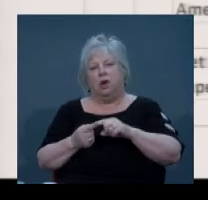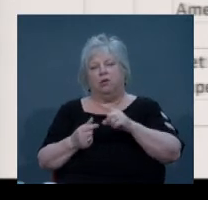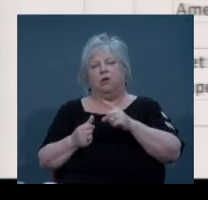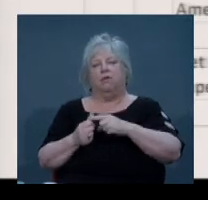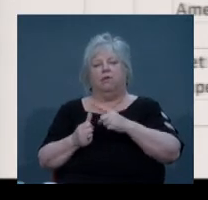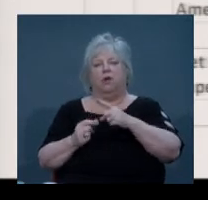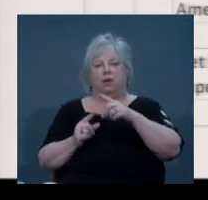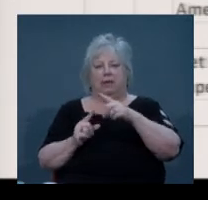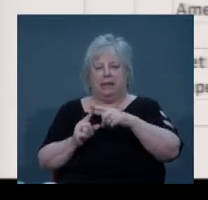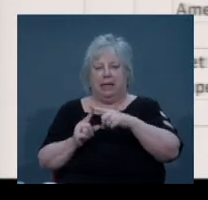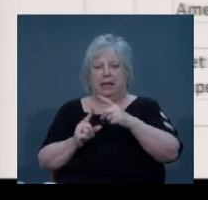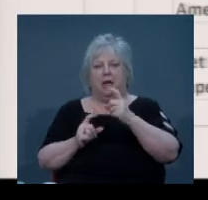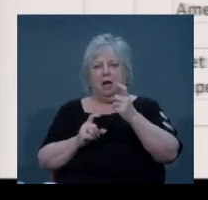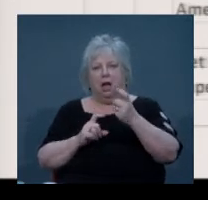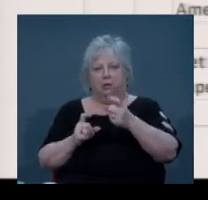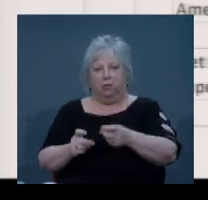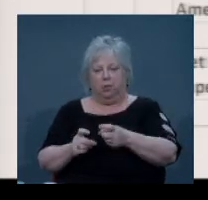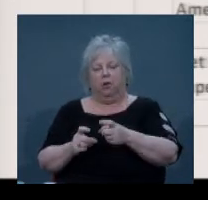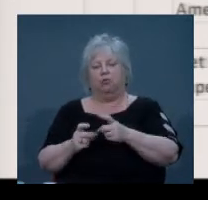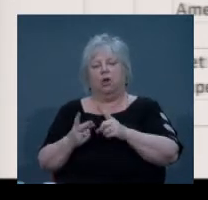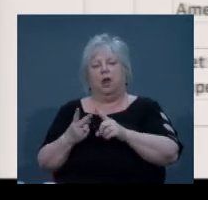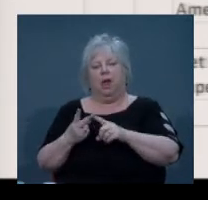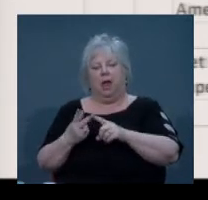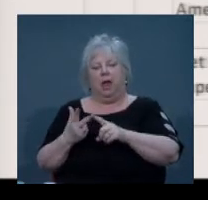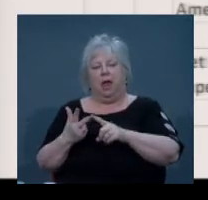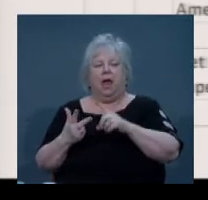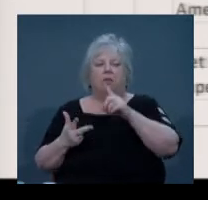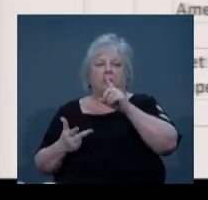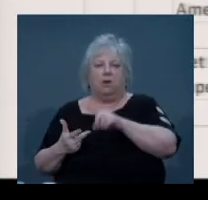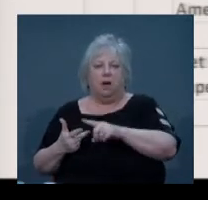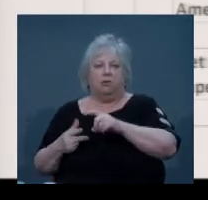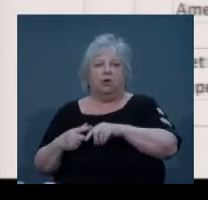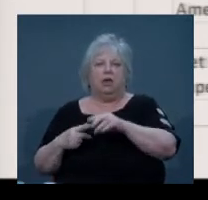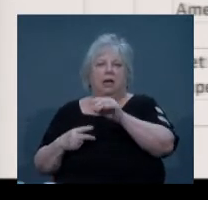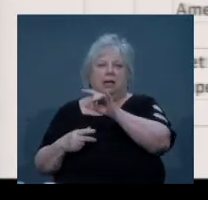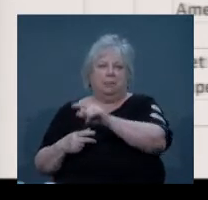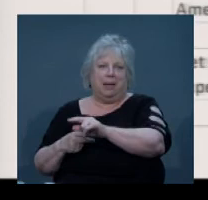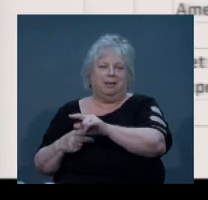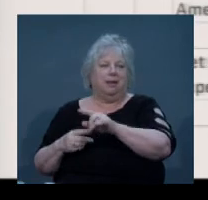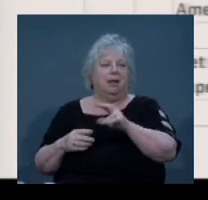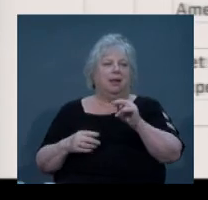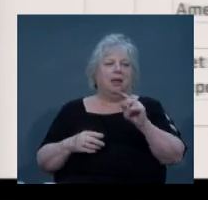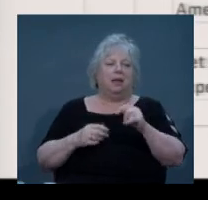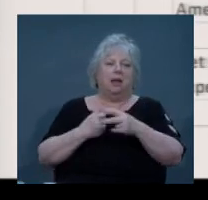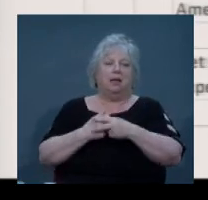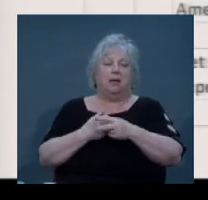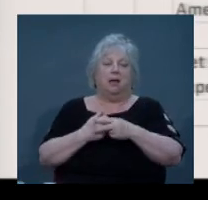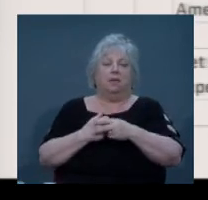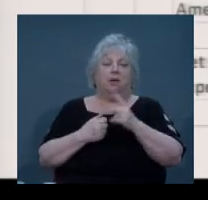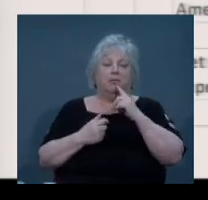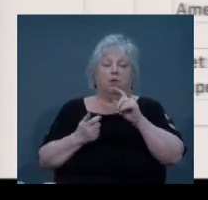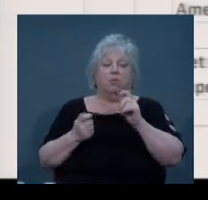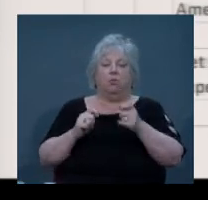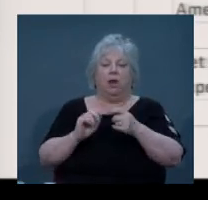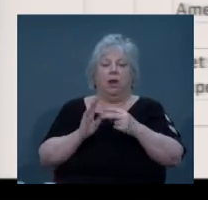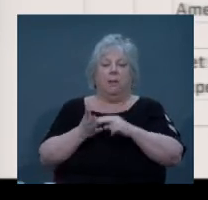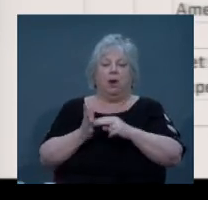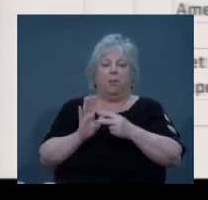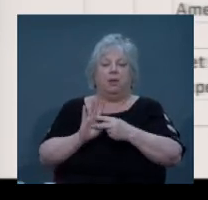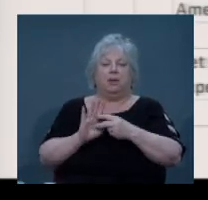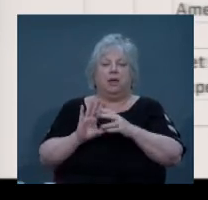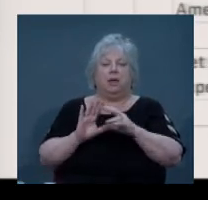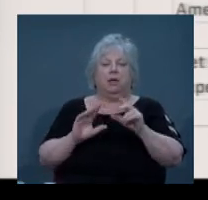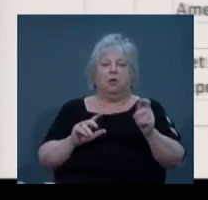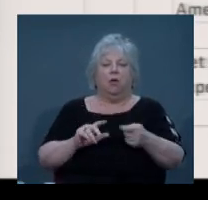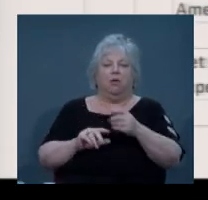Tee contribution, and the reduction in expenses, the net savings from repurposing the 2 golf courses